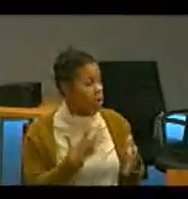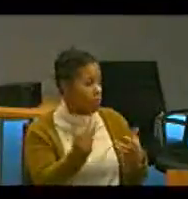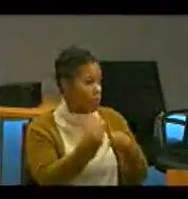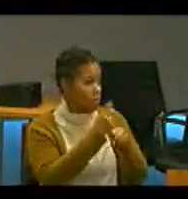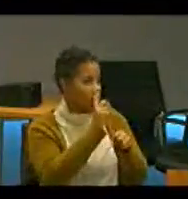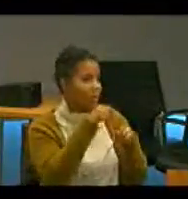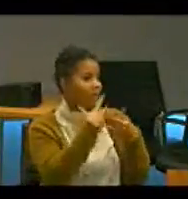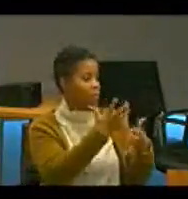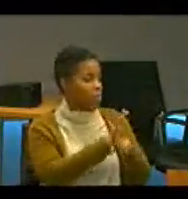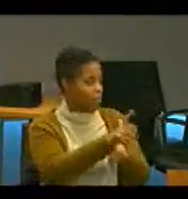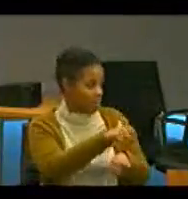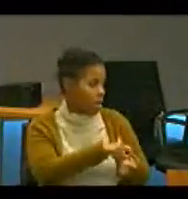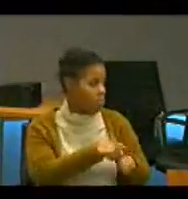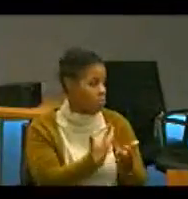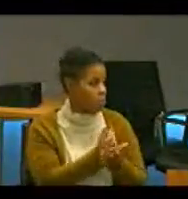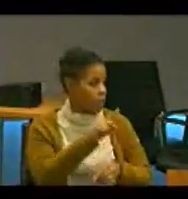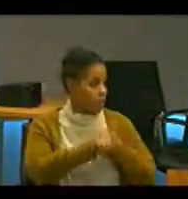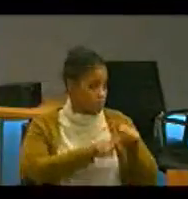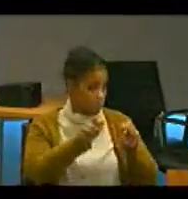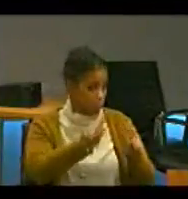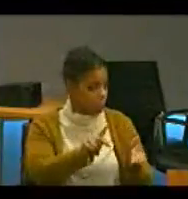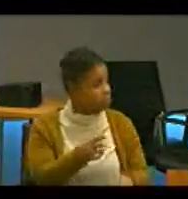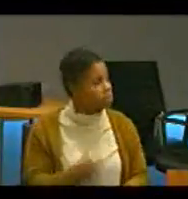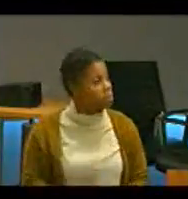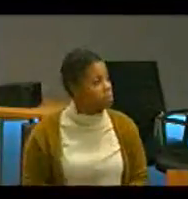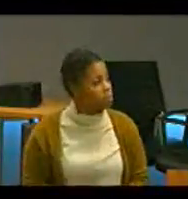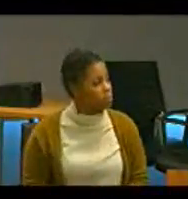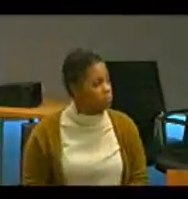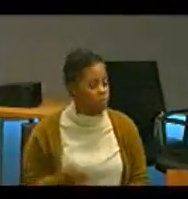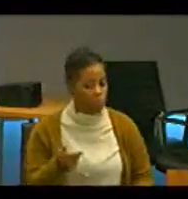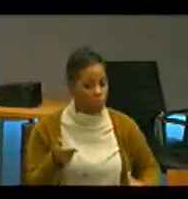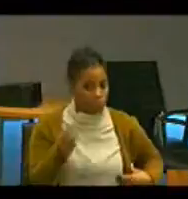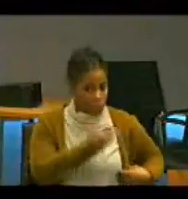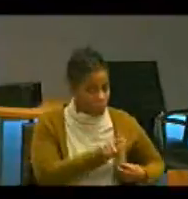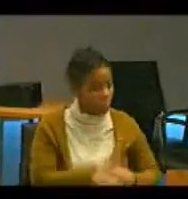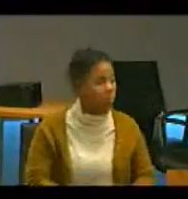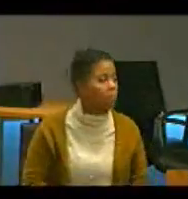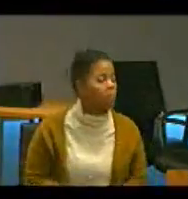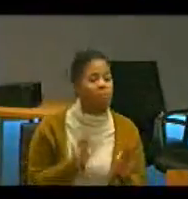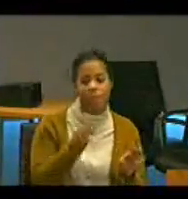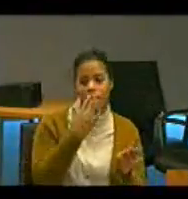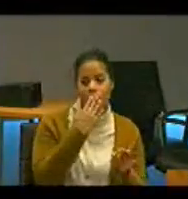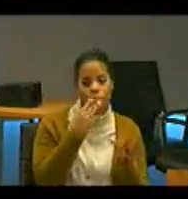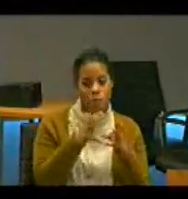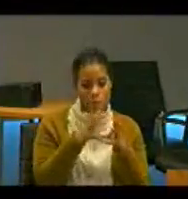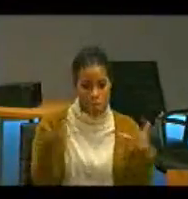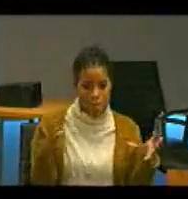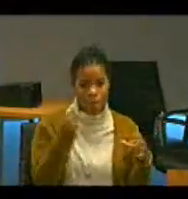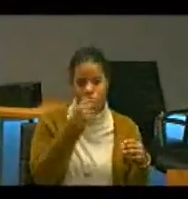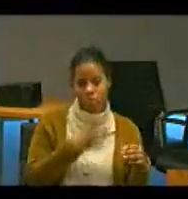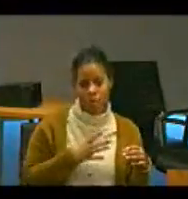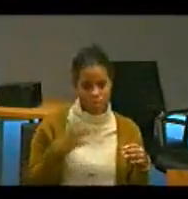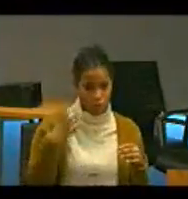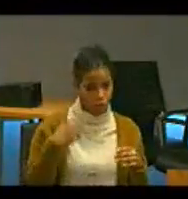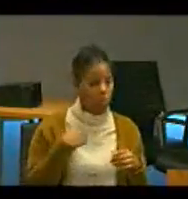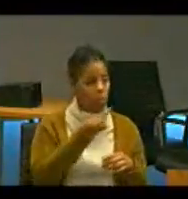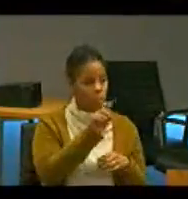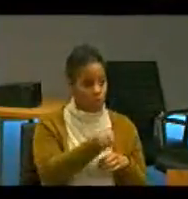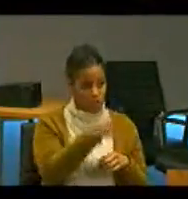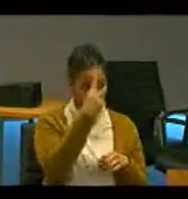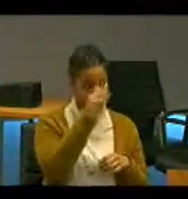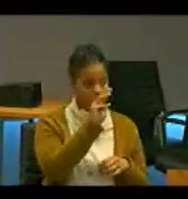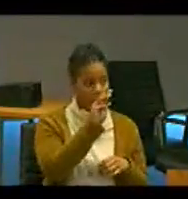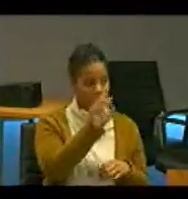question. Vice Chair. Yes, thank you very much, Madam Chair. This question is for Ms. Hill.